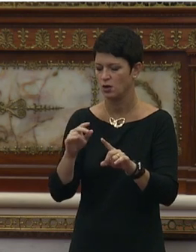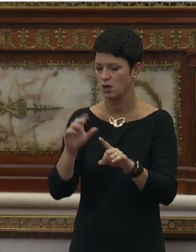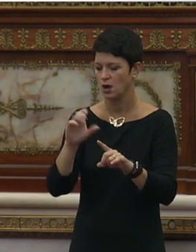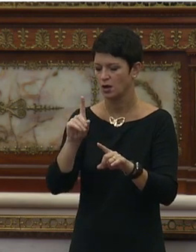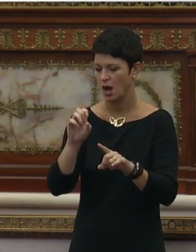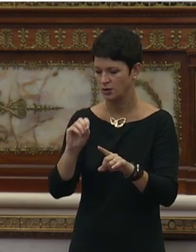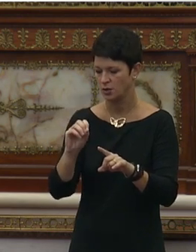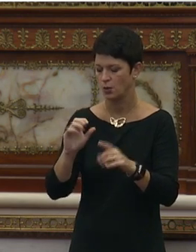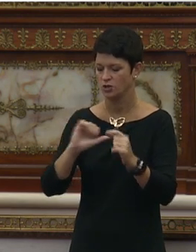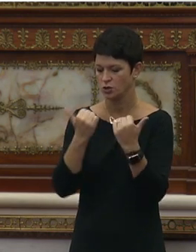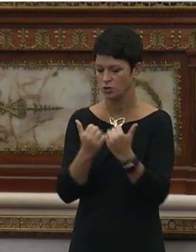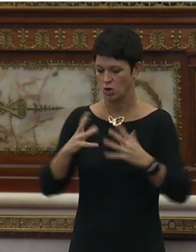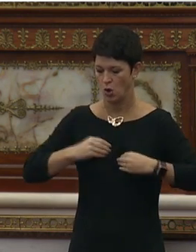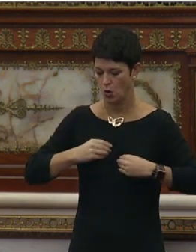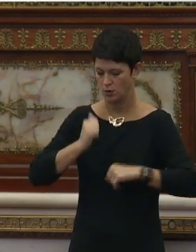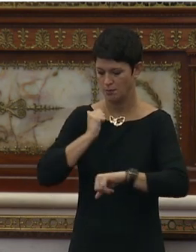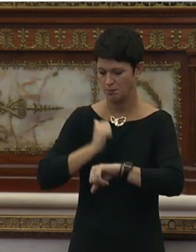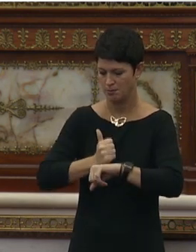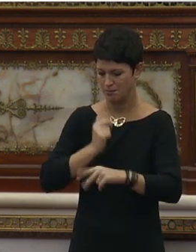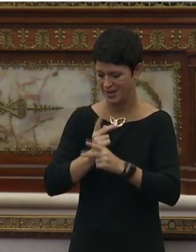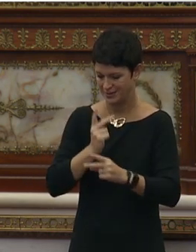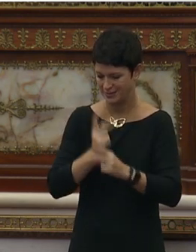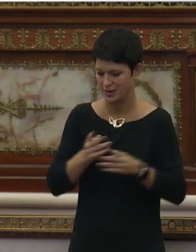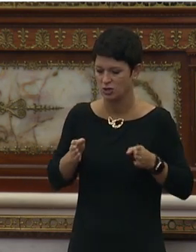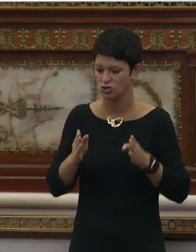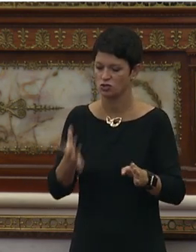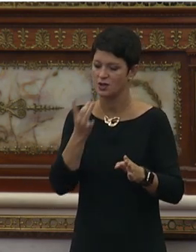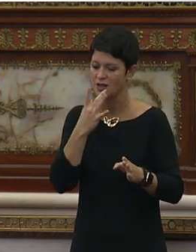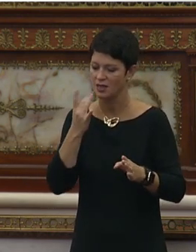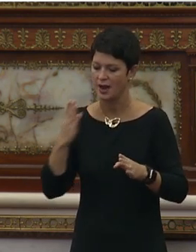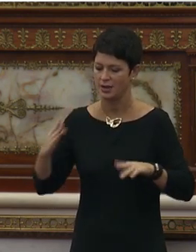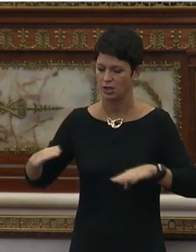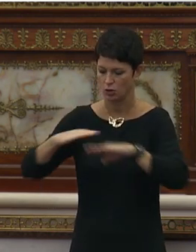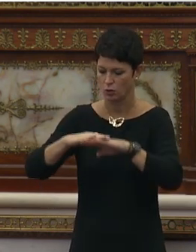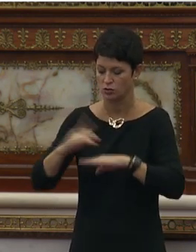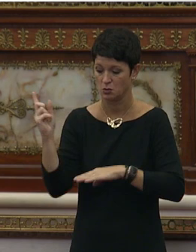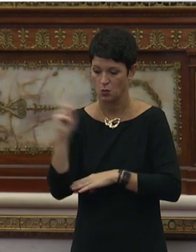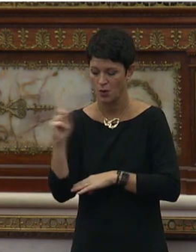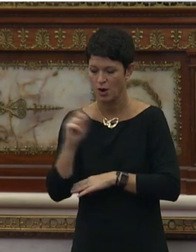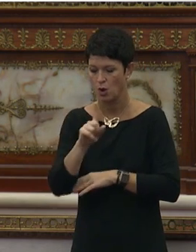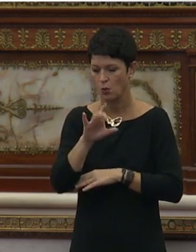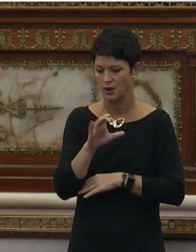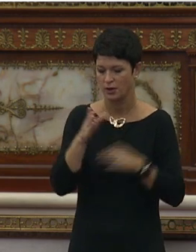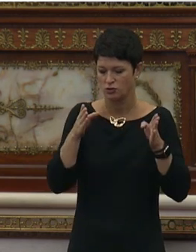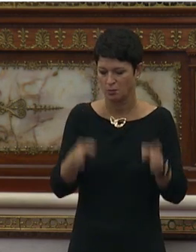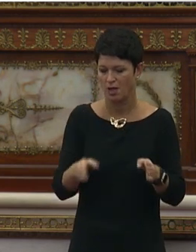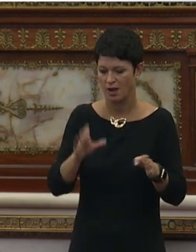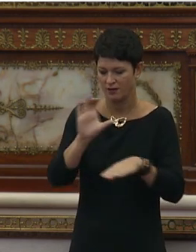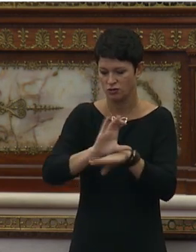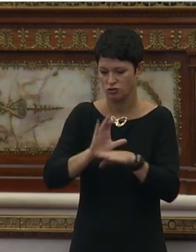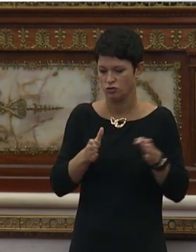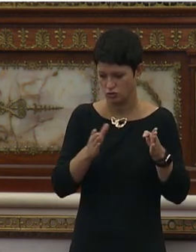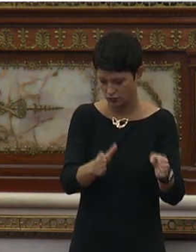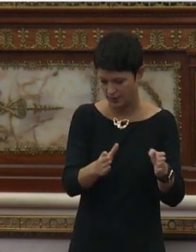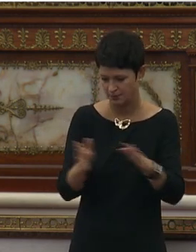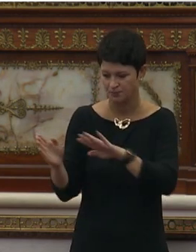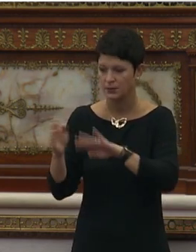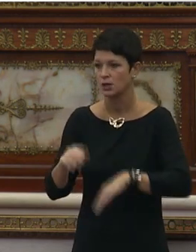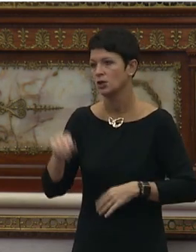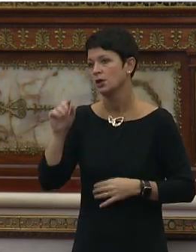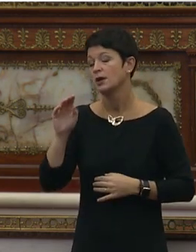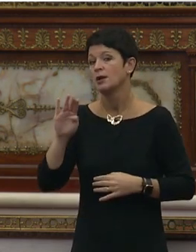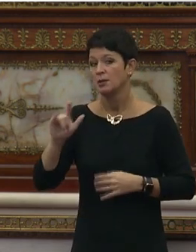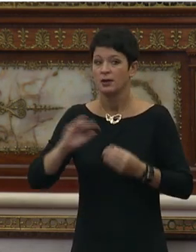Association to own and maintain street lighting encroachments along the 100 block of Church Street. And bill